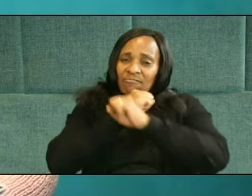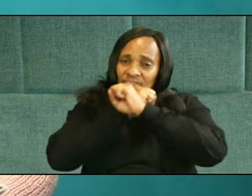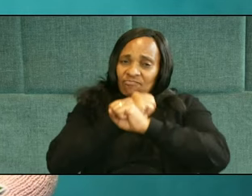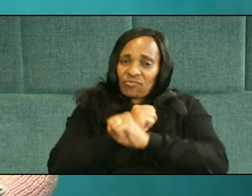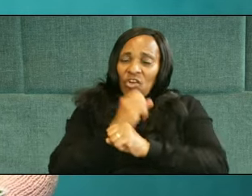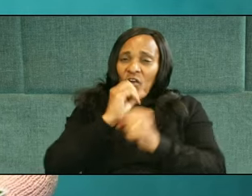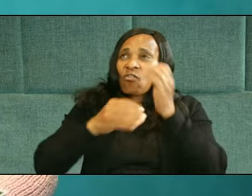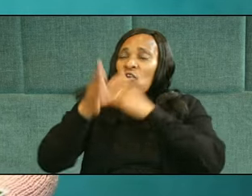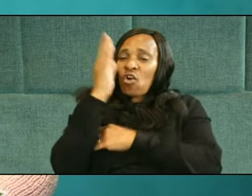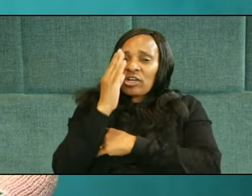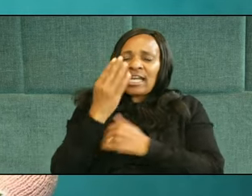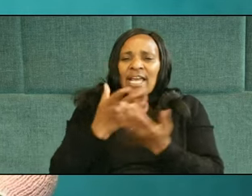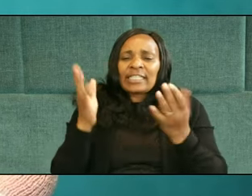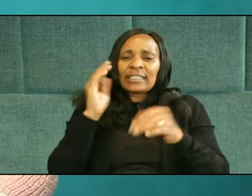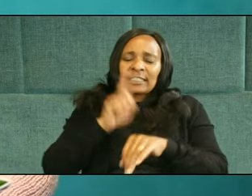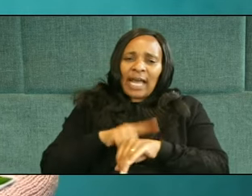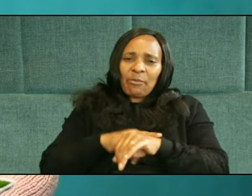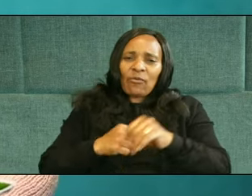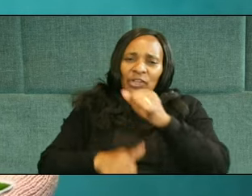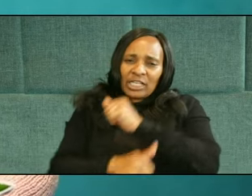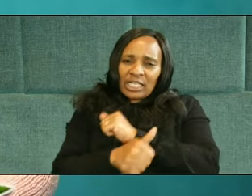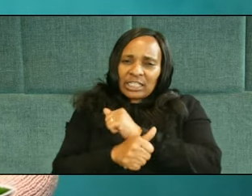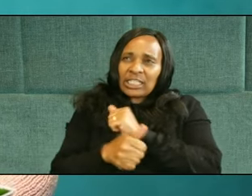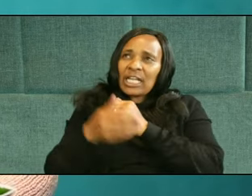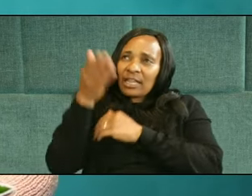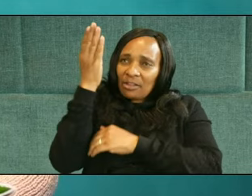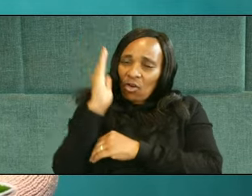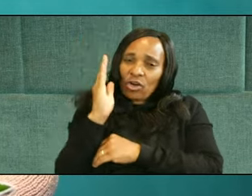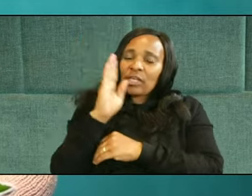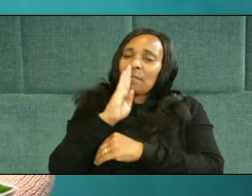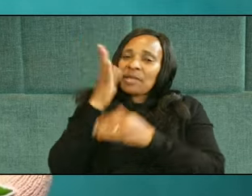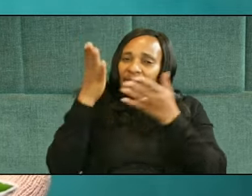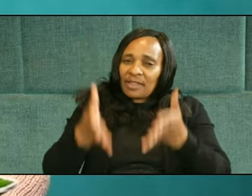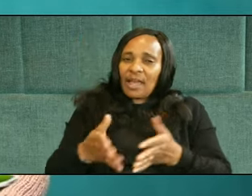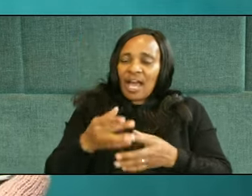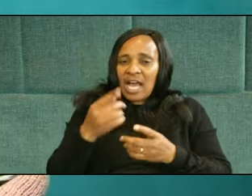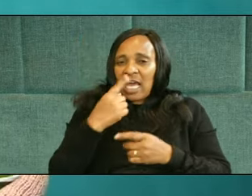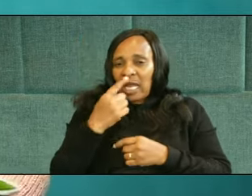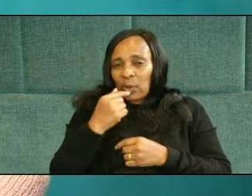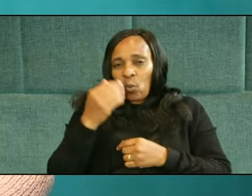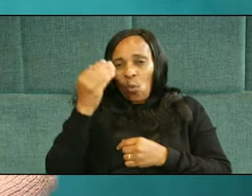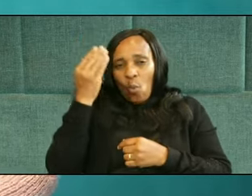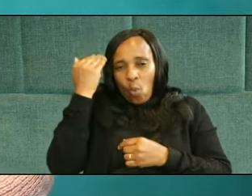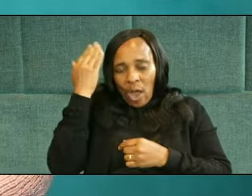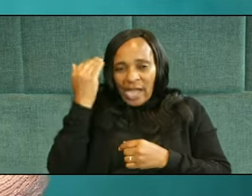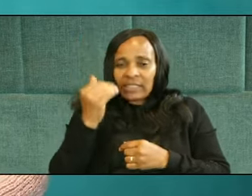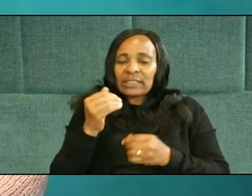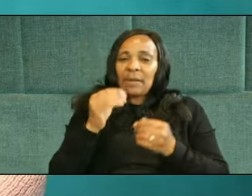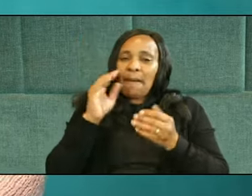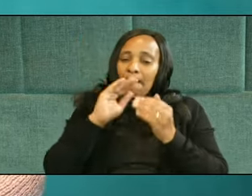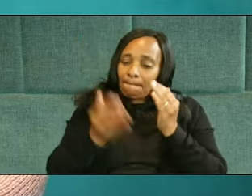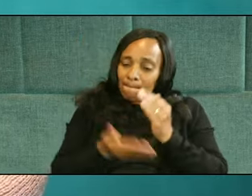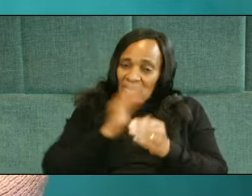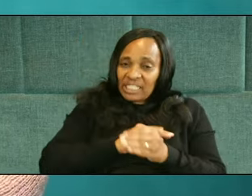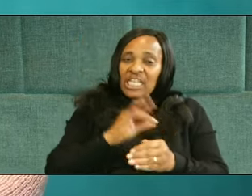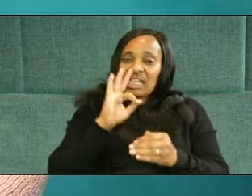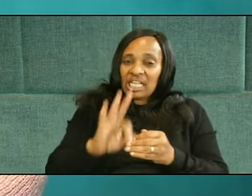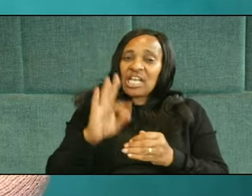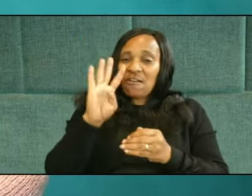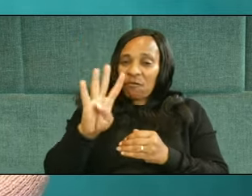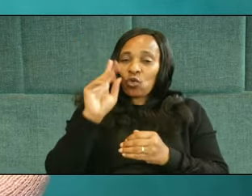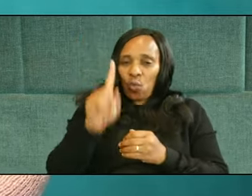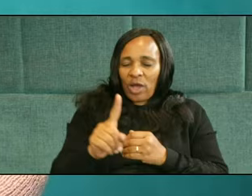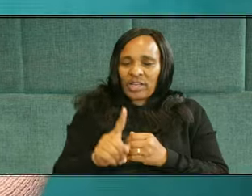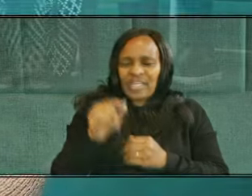danger, they will be at our right hand. Ellen G. White, Christ's Objective Lessons, page 341. Mm-hmm. That is